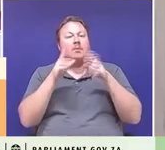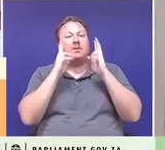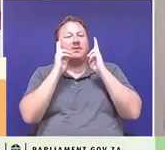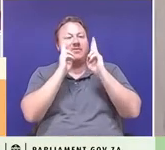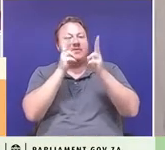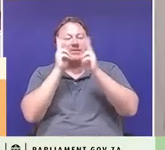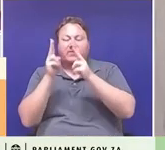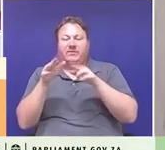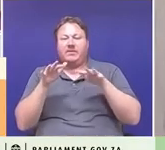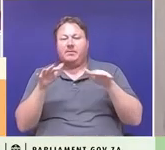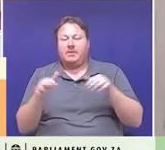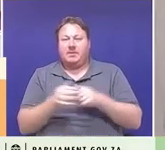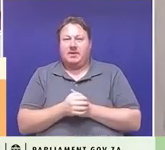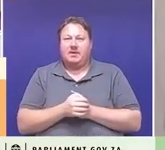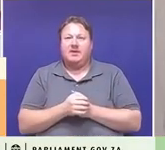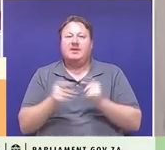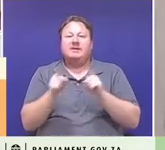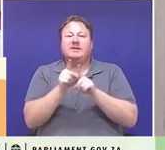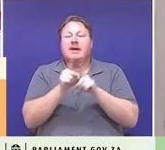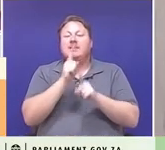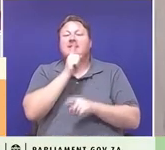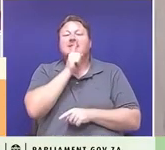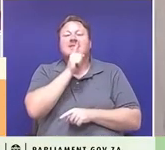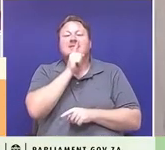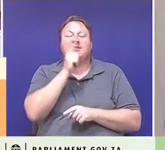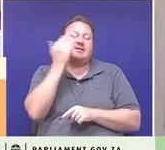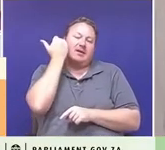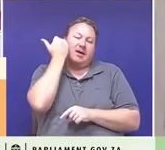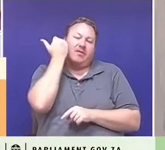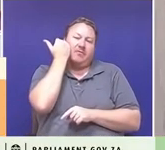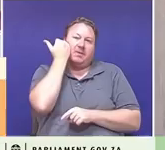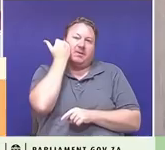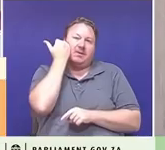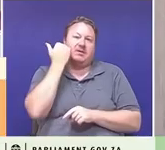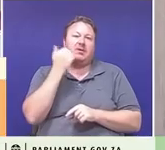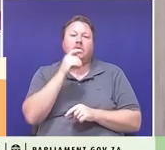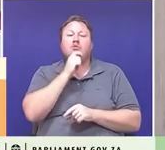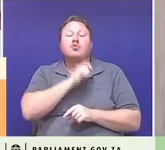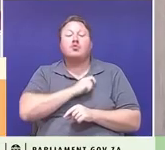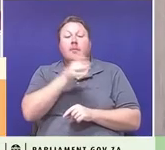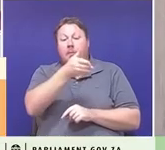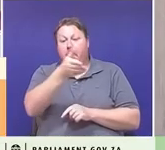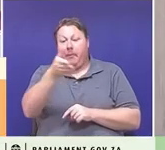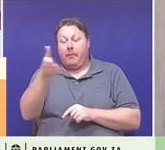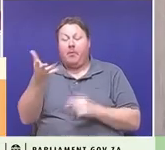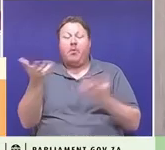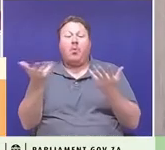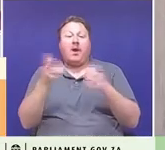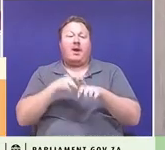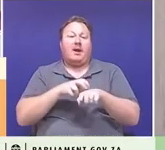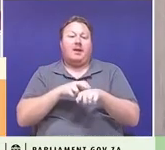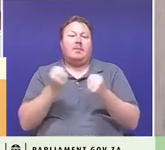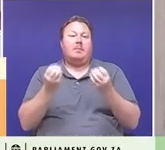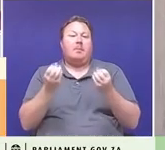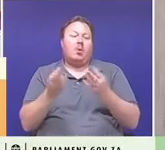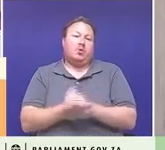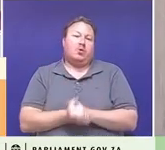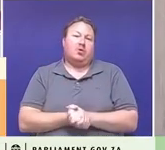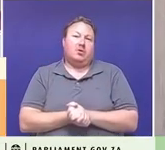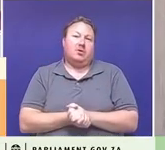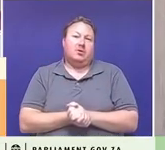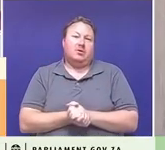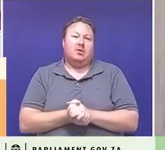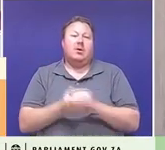people and how we test whether government is truly present where it matters most, and that is